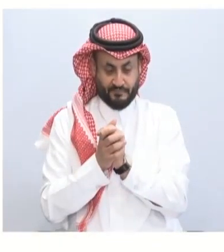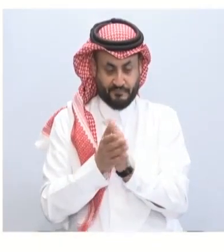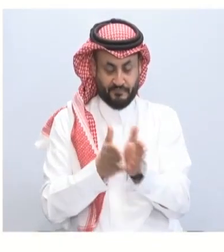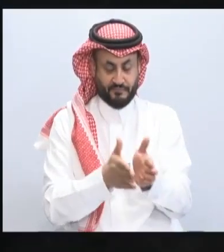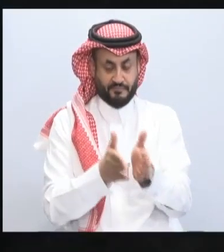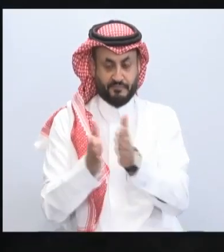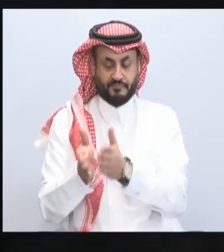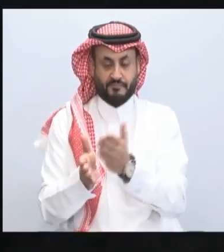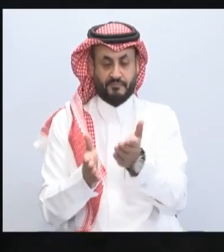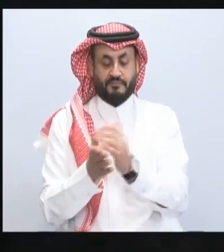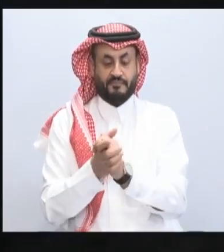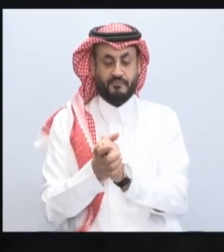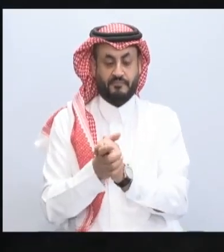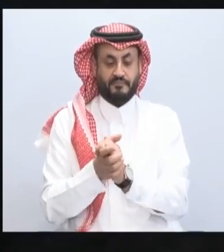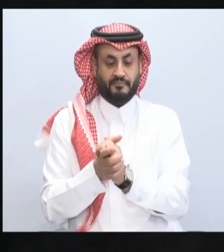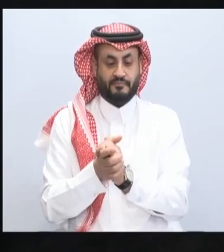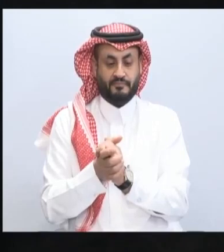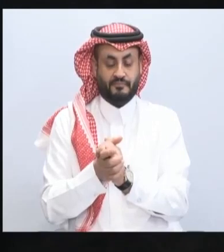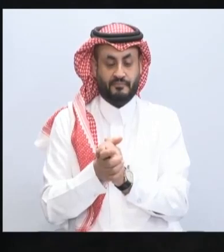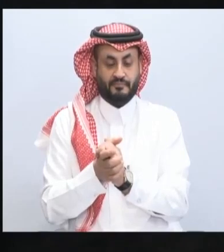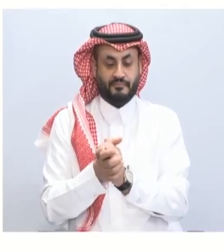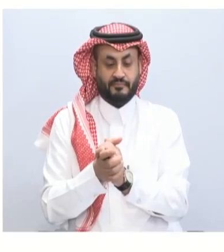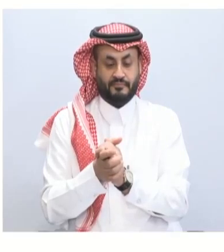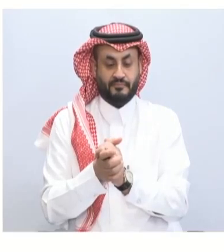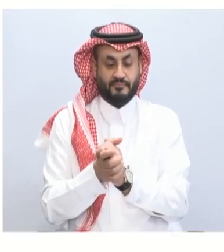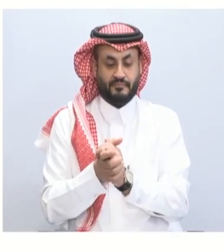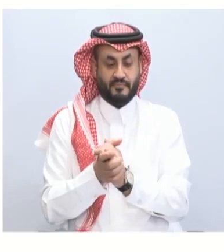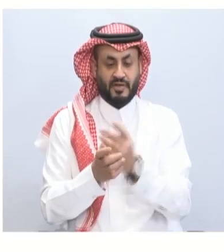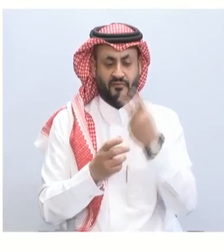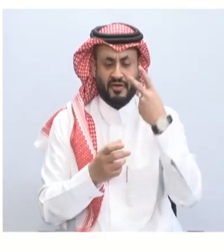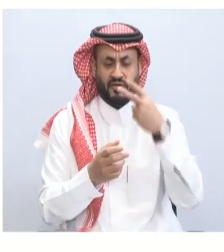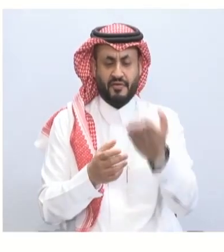Moving on to the next paragraph. Now here, let's just see what we have.